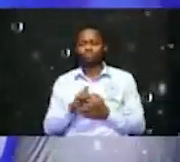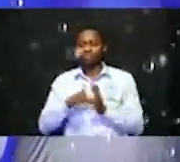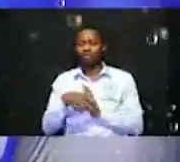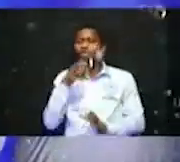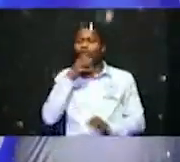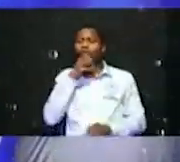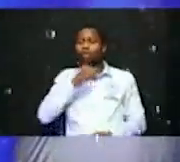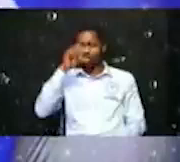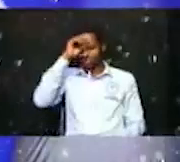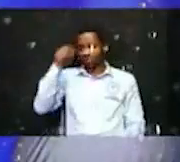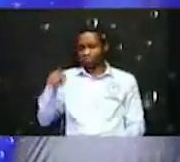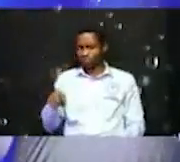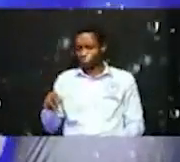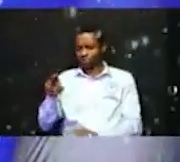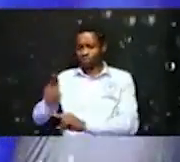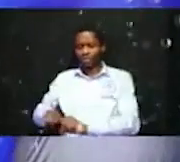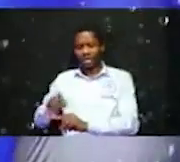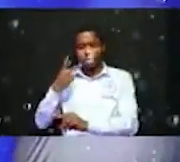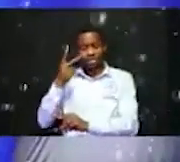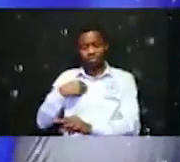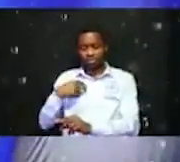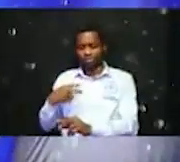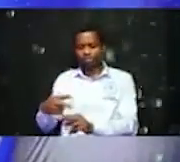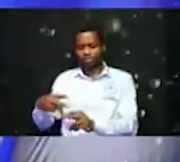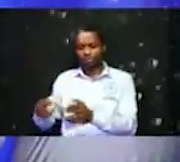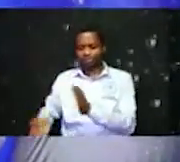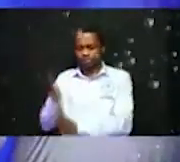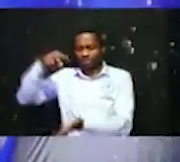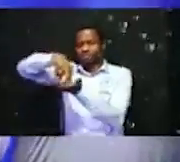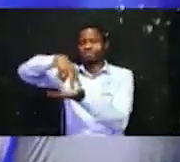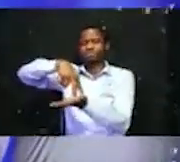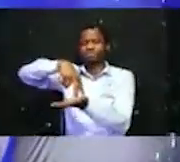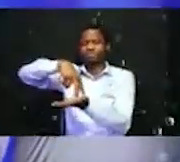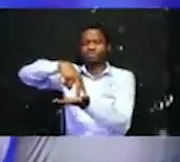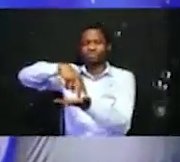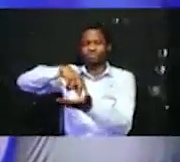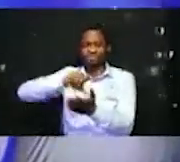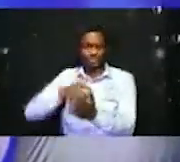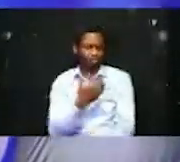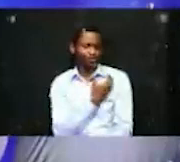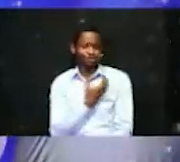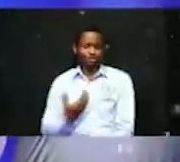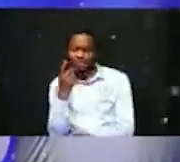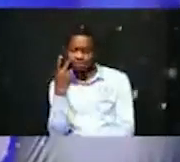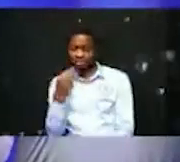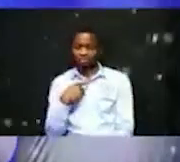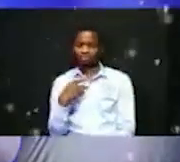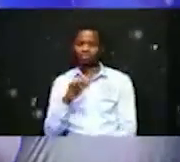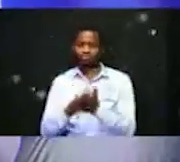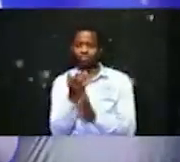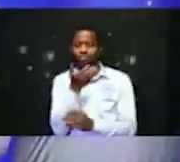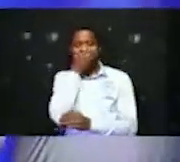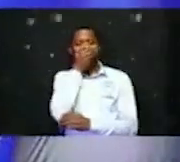men, they will rise to their feet. Na enkokuranso esorij nejinae. The chiefs refrain from speaking and cover their mouth